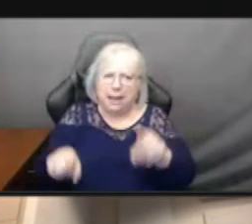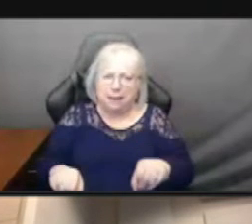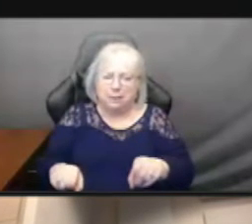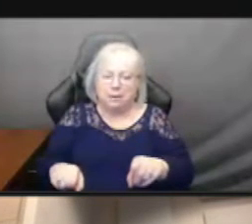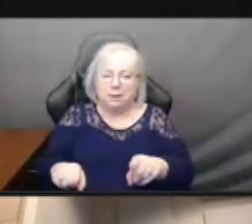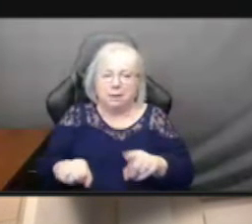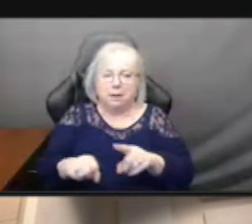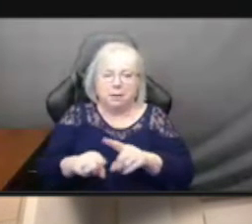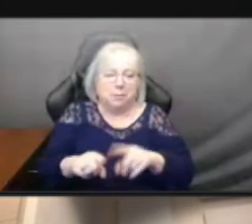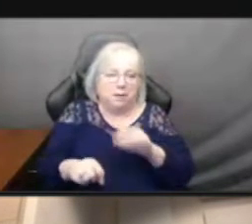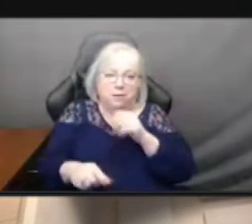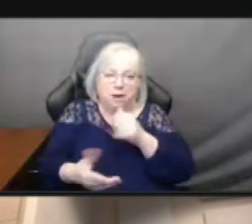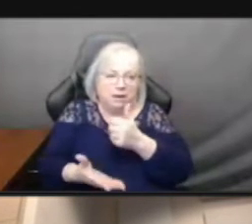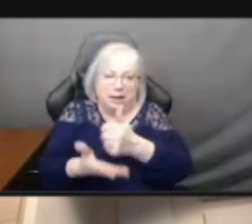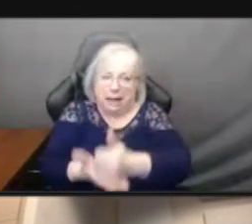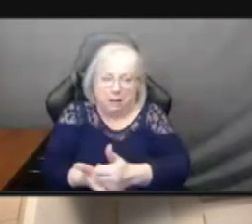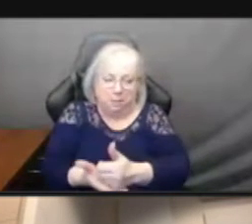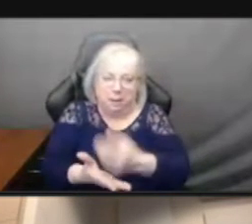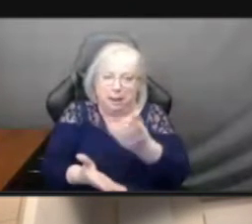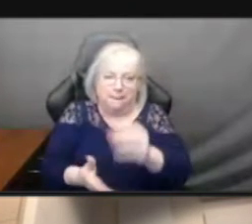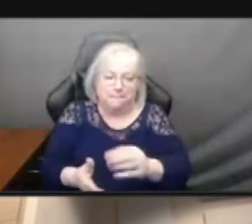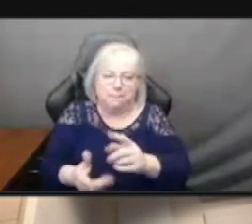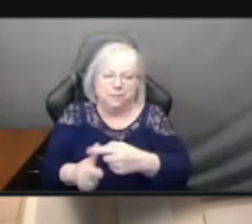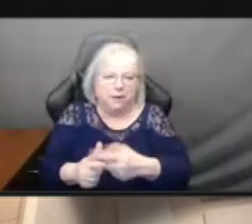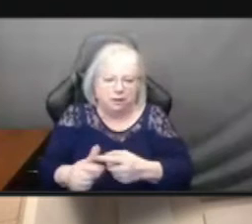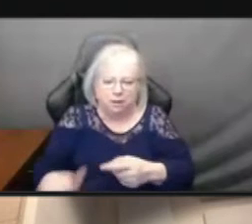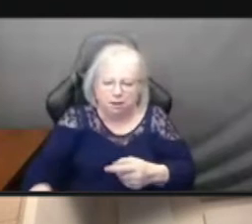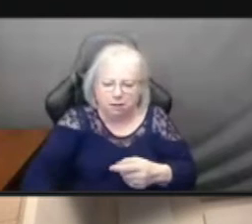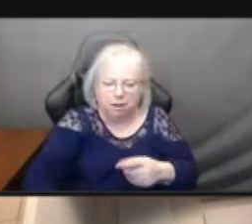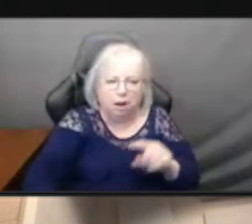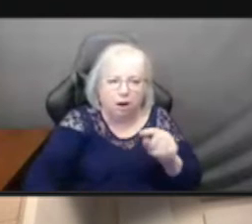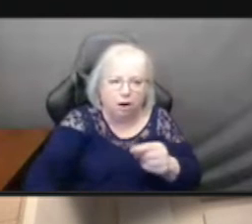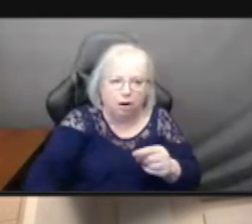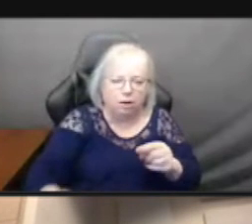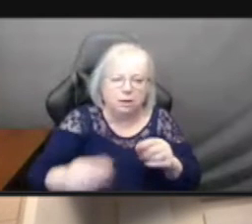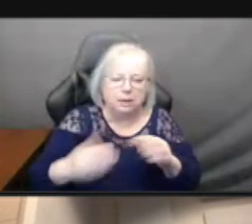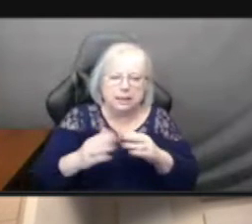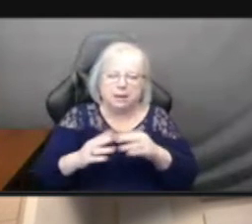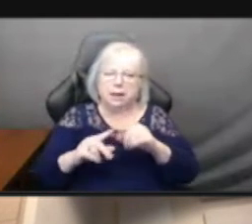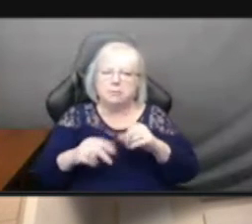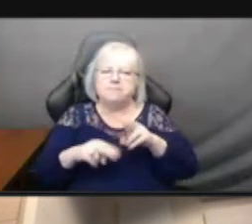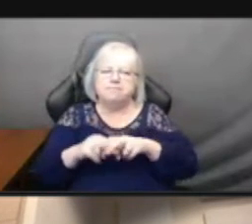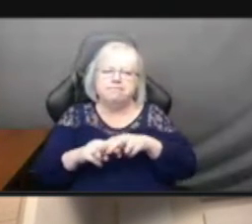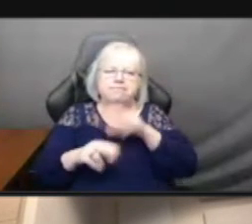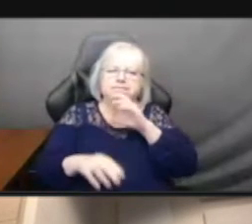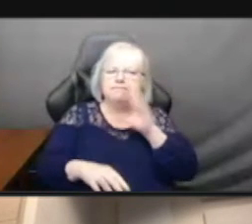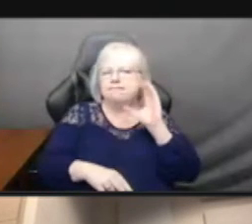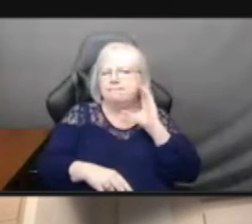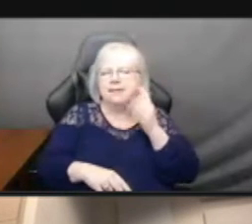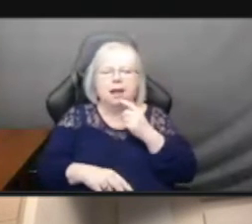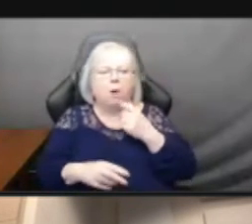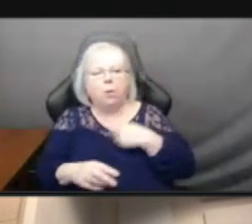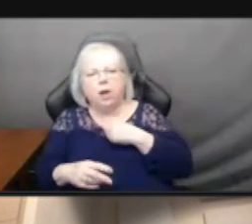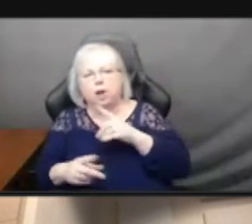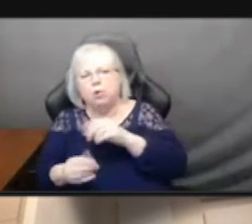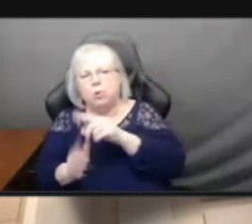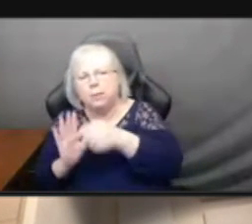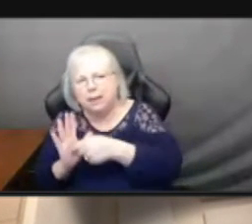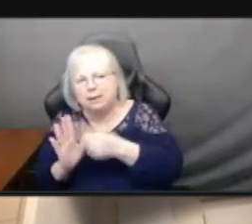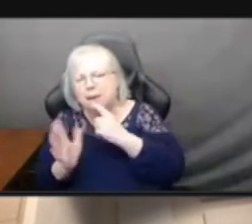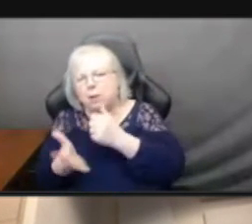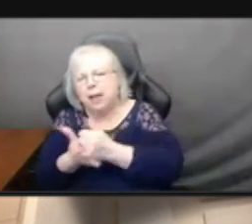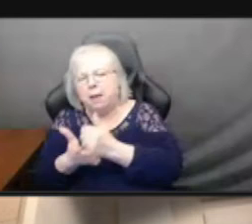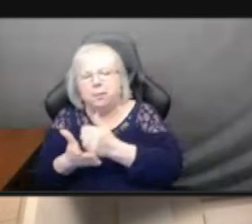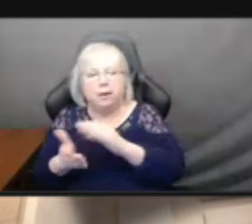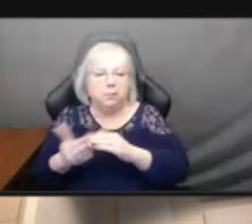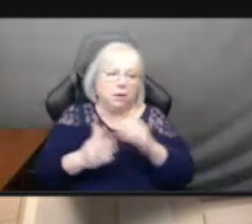going to aid and assist this man, the only thing that you're going to do is hurt him. Because I've been sitting here listening to these people saying that we're going to do this to help the community. You're going to do